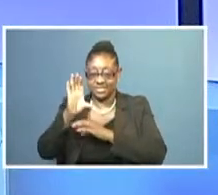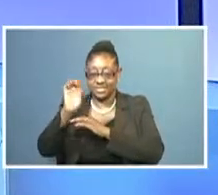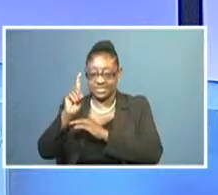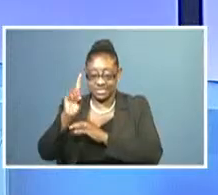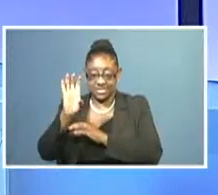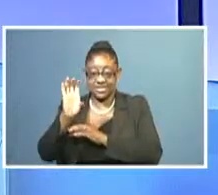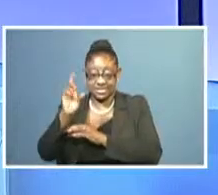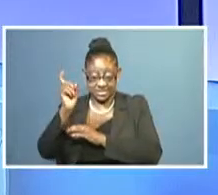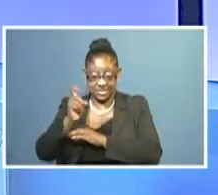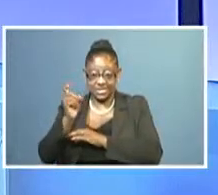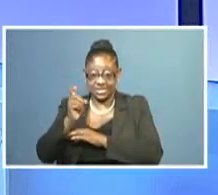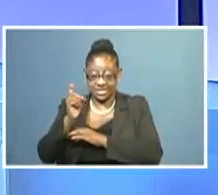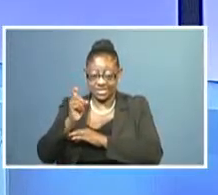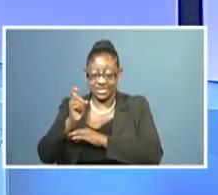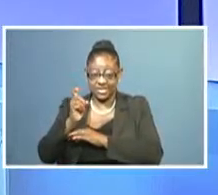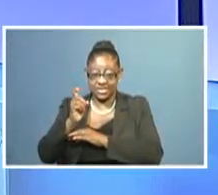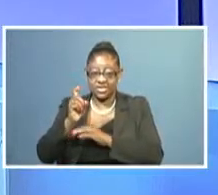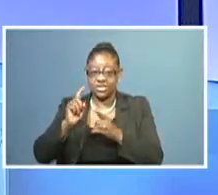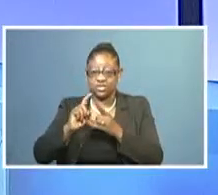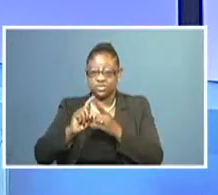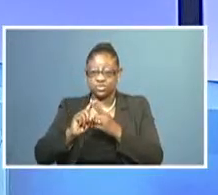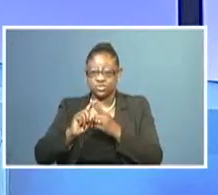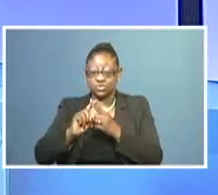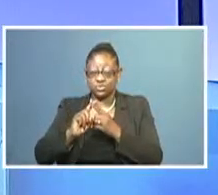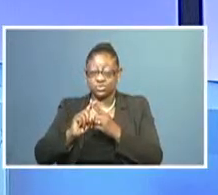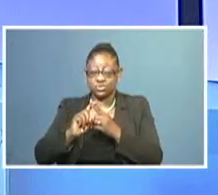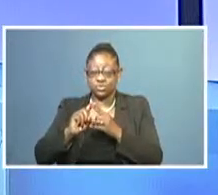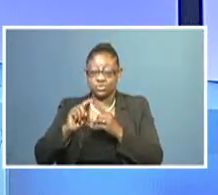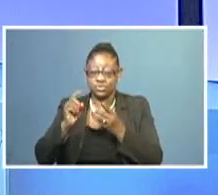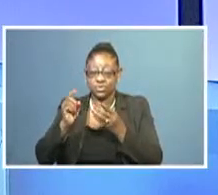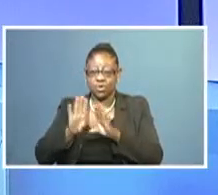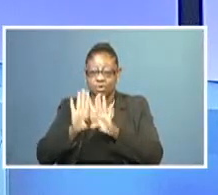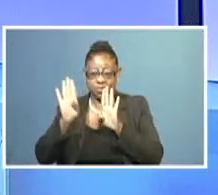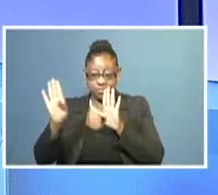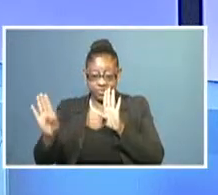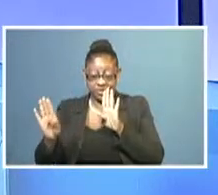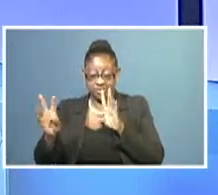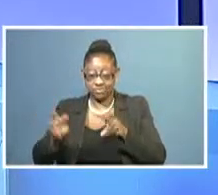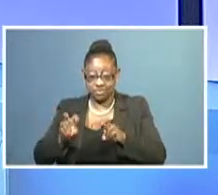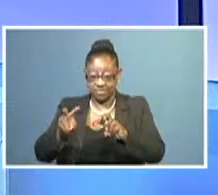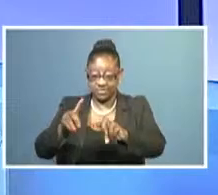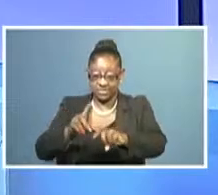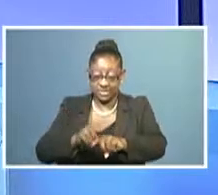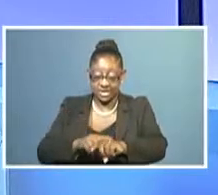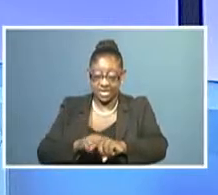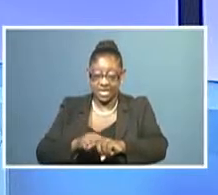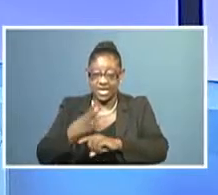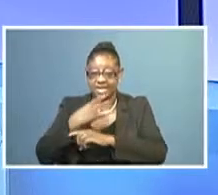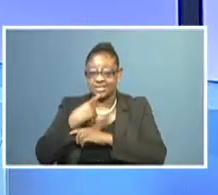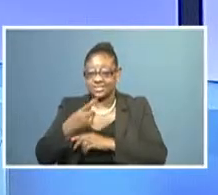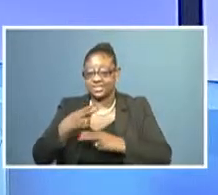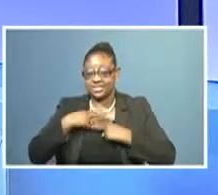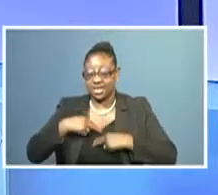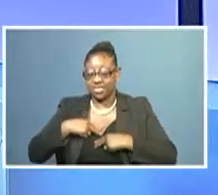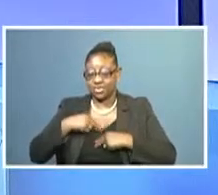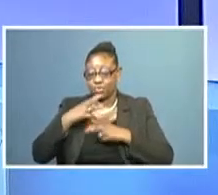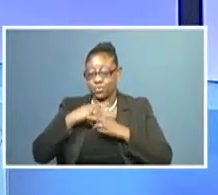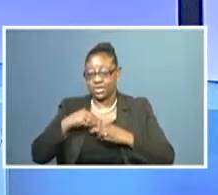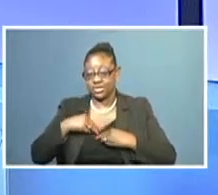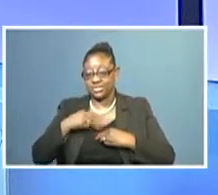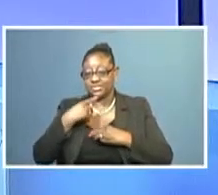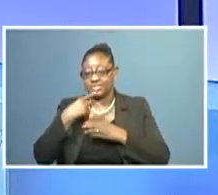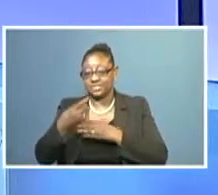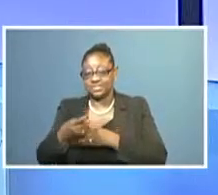Control needed to amend its travel advisory to the Bahamas. The Minister of Health and Wellness shared with our Cleopatra Murphy